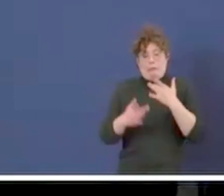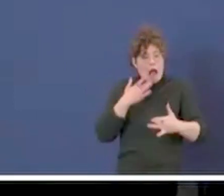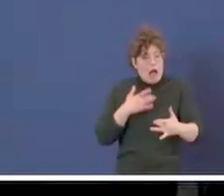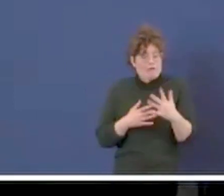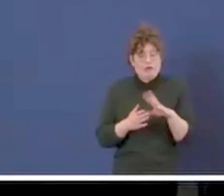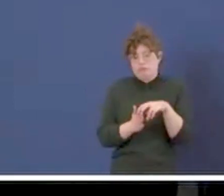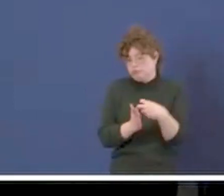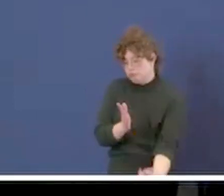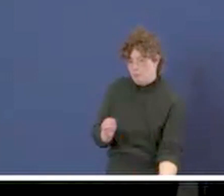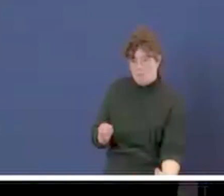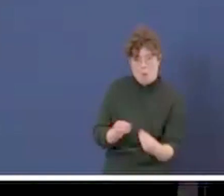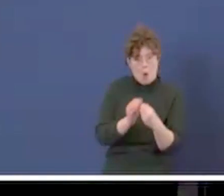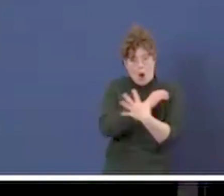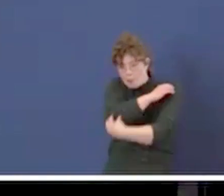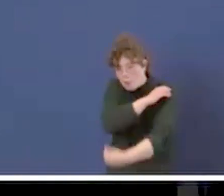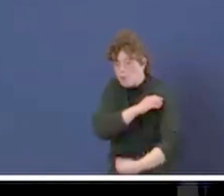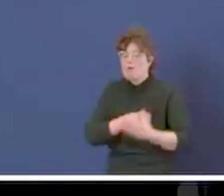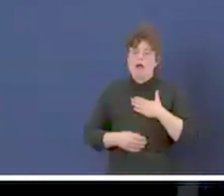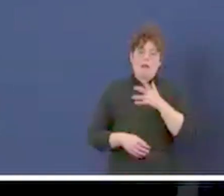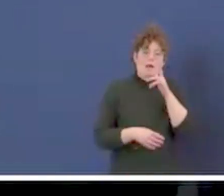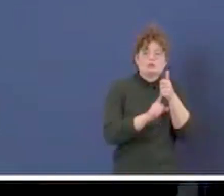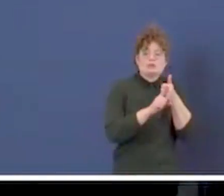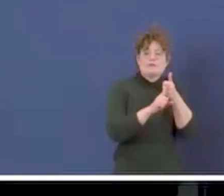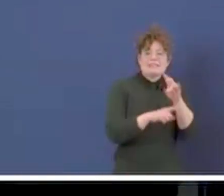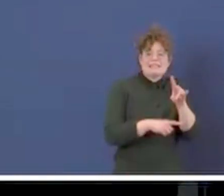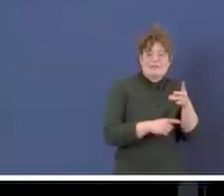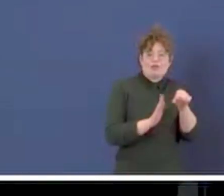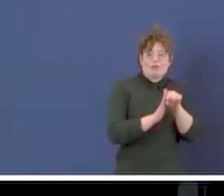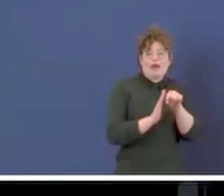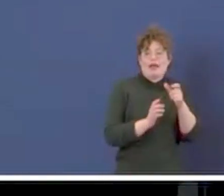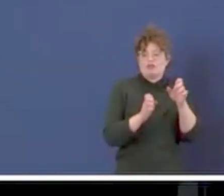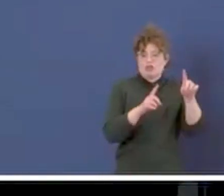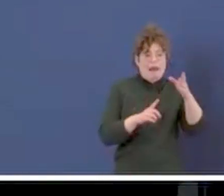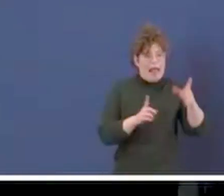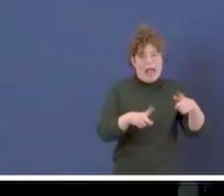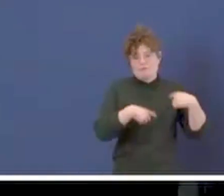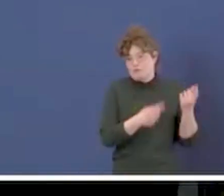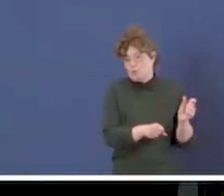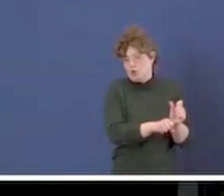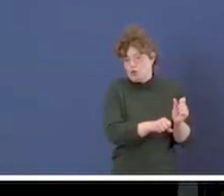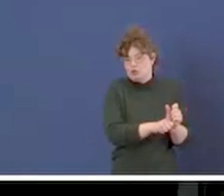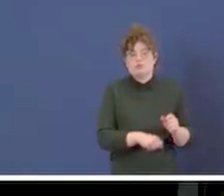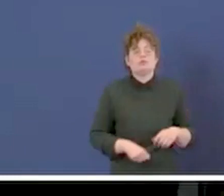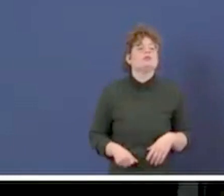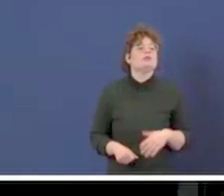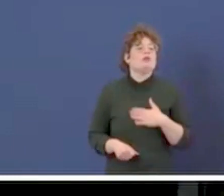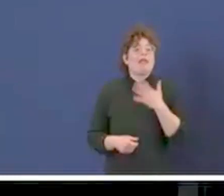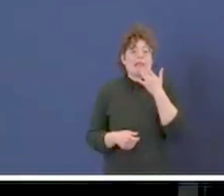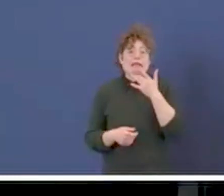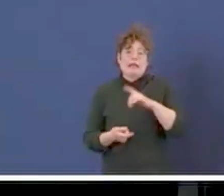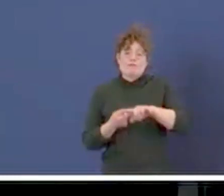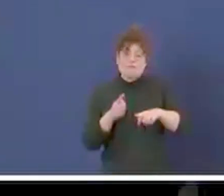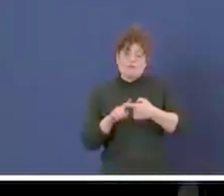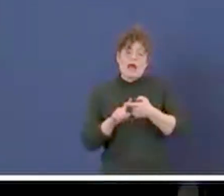deeper poverty. My mom had a 7th grade education and had never worked. Luckily, a friend of ours who owned a